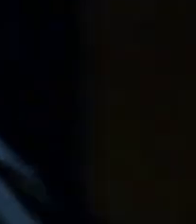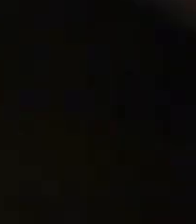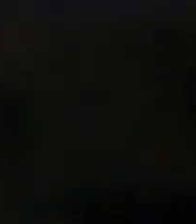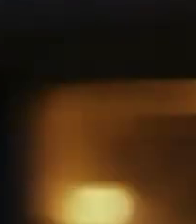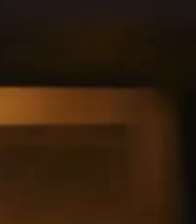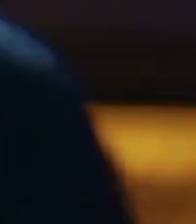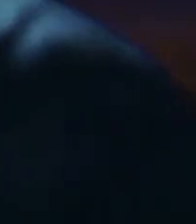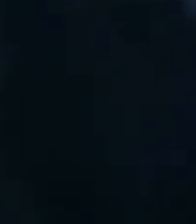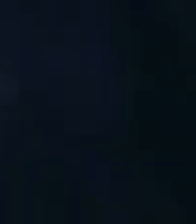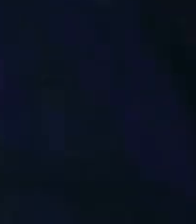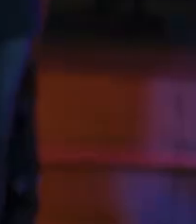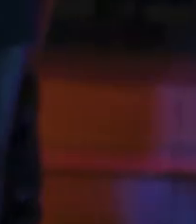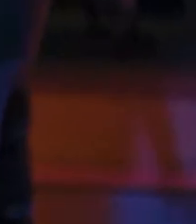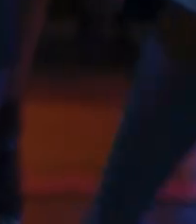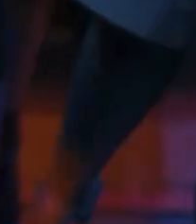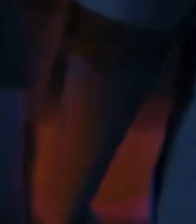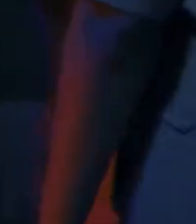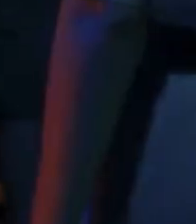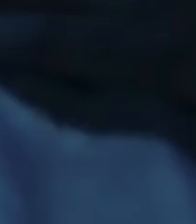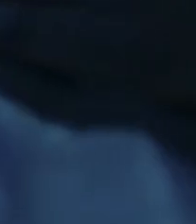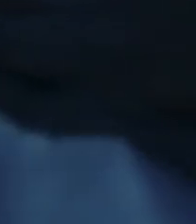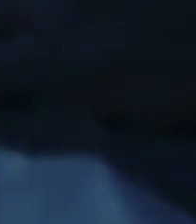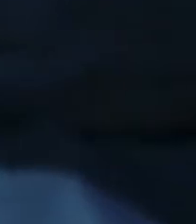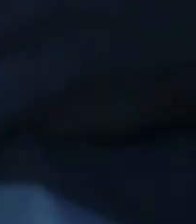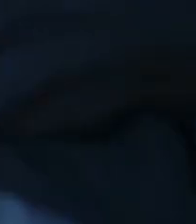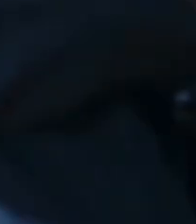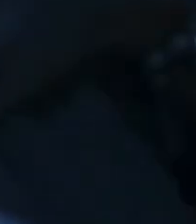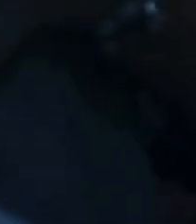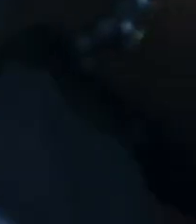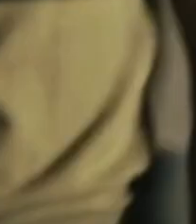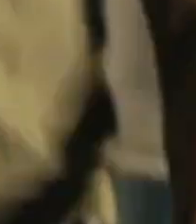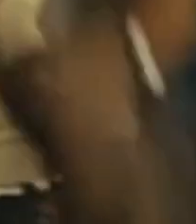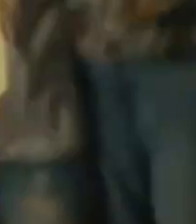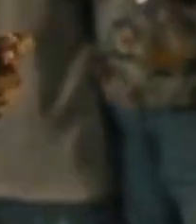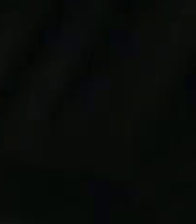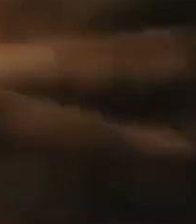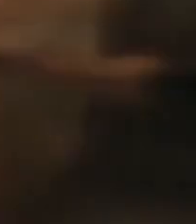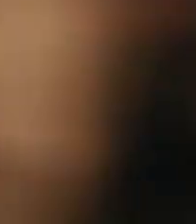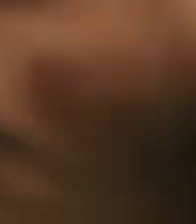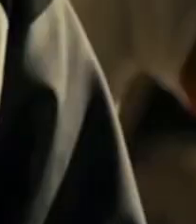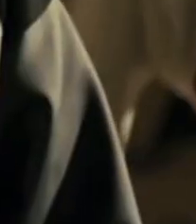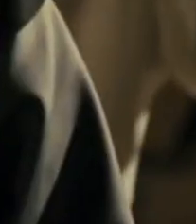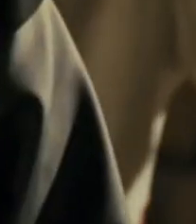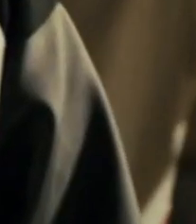Nani aliita polisi hapa? Tuko na maswali kadhaa.